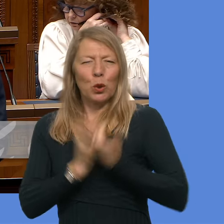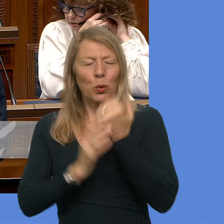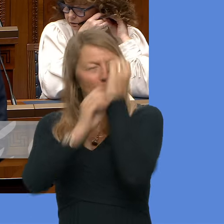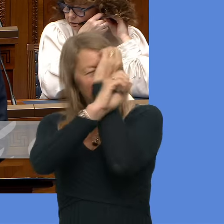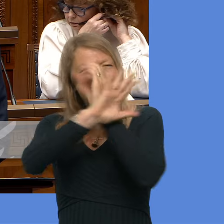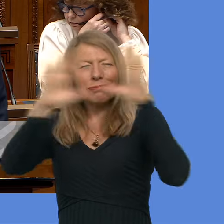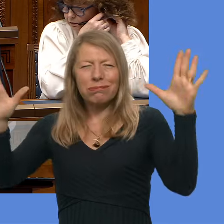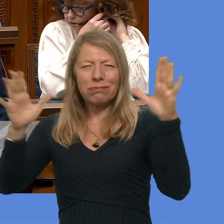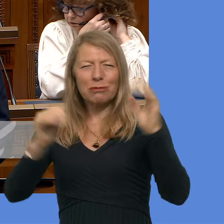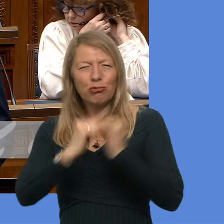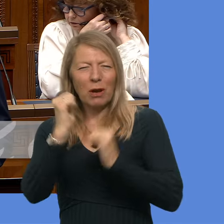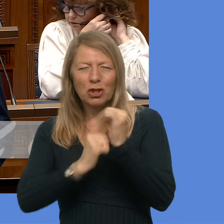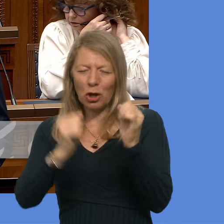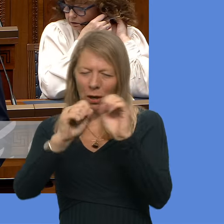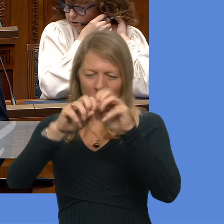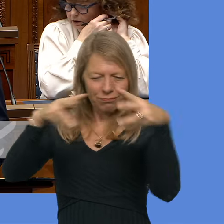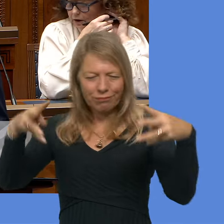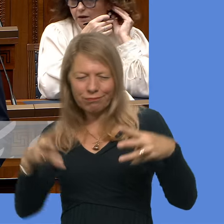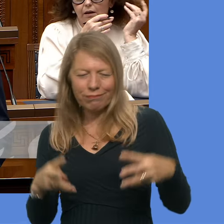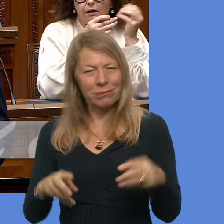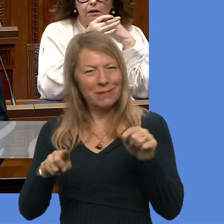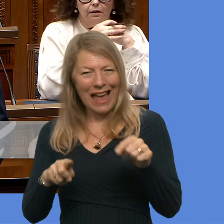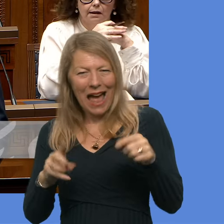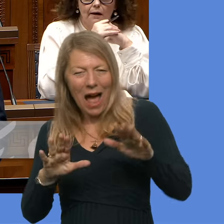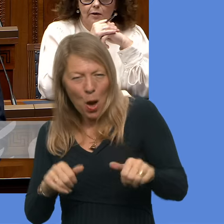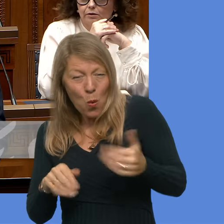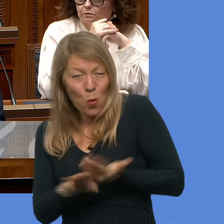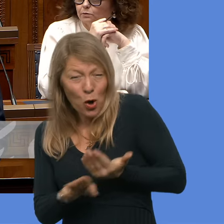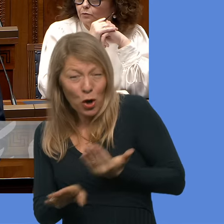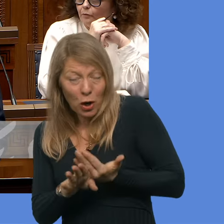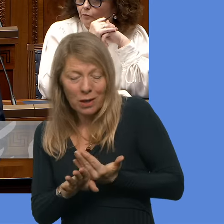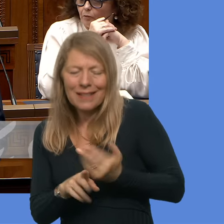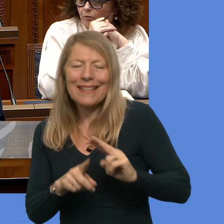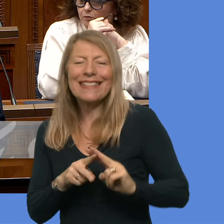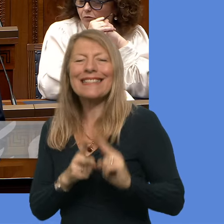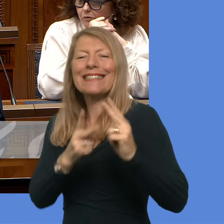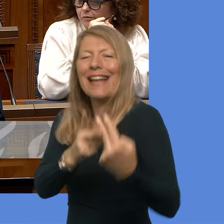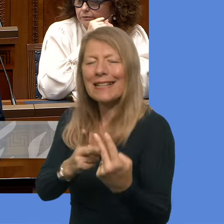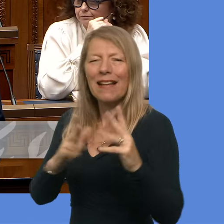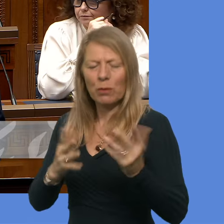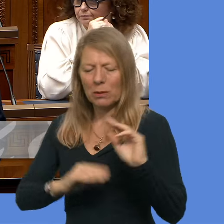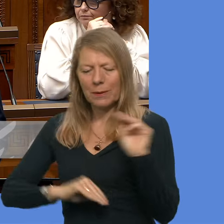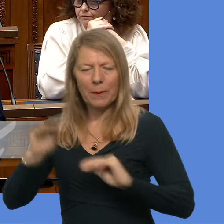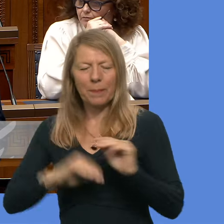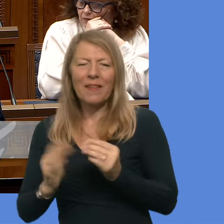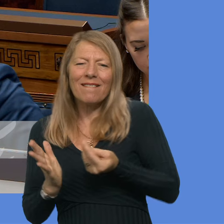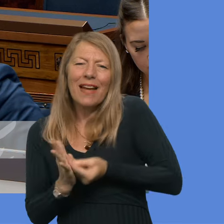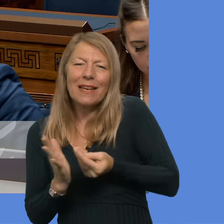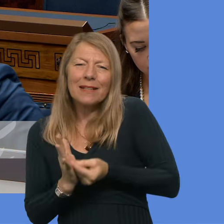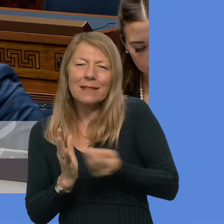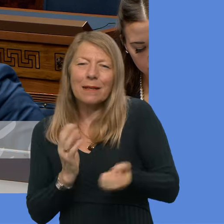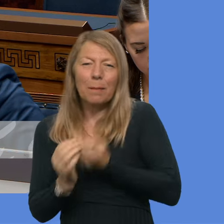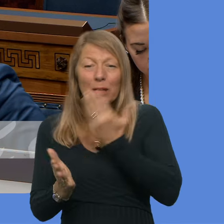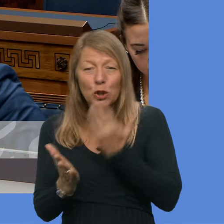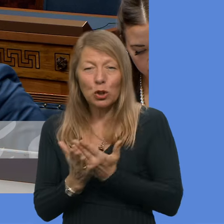next phase will involve modelling and a financial impact assessment alongside the establishment of a legislative pathway, state aid approval